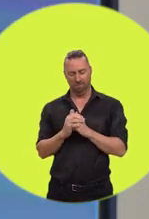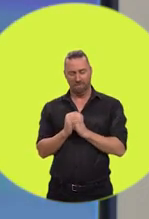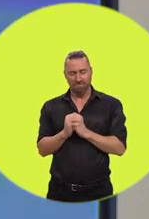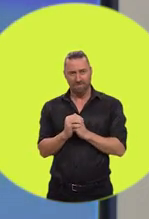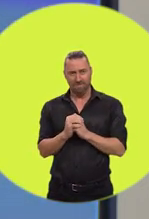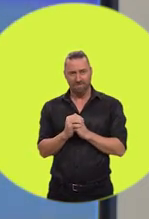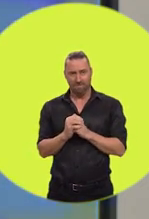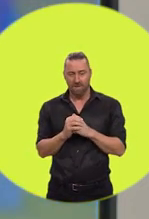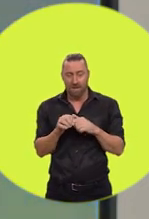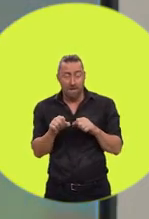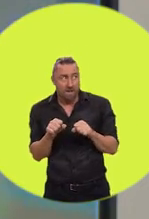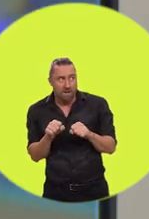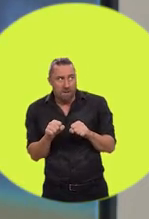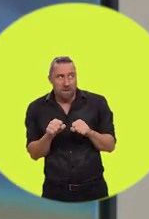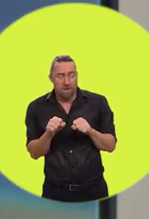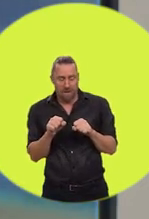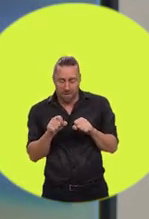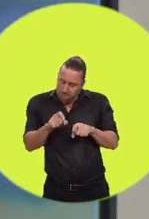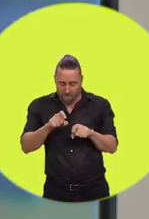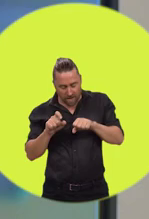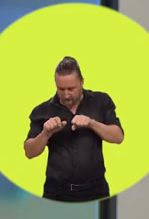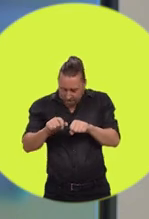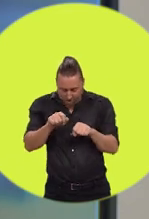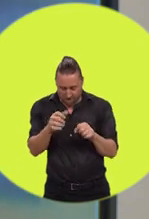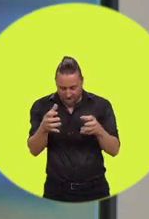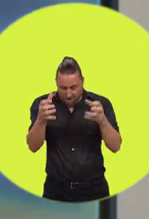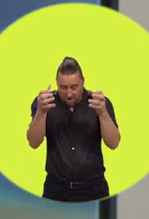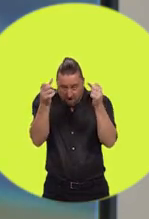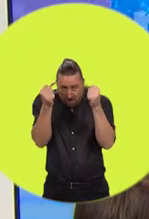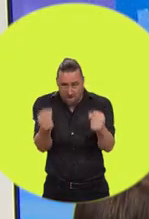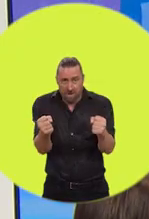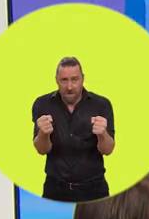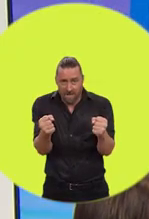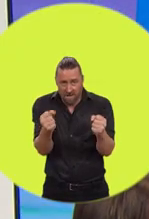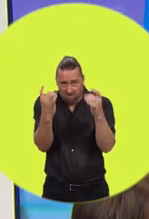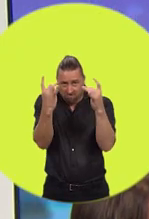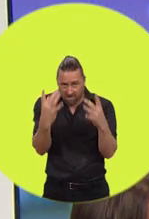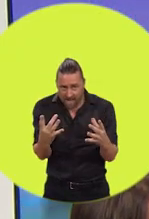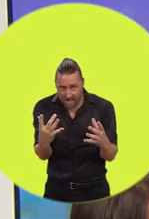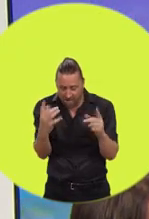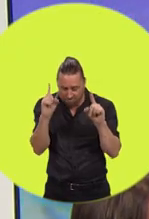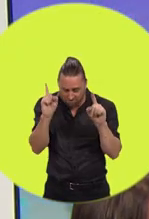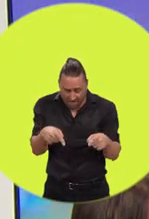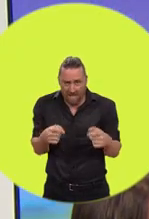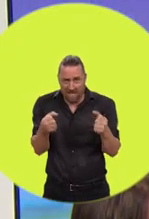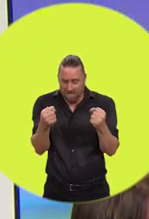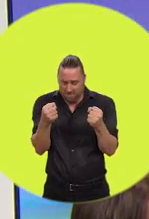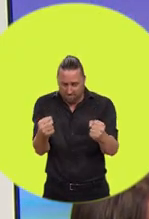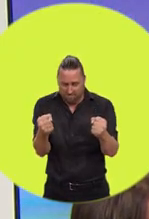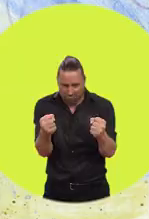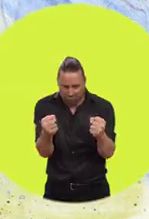Glitch smiled back, twitched, then gripped the steering wheel tightly, very